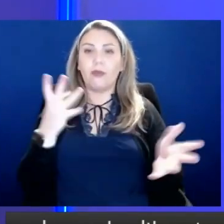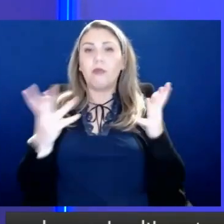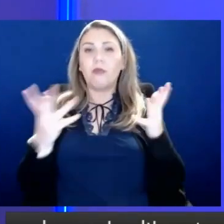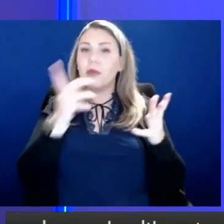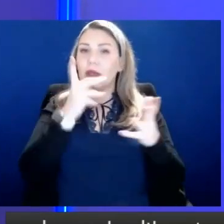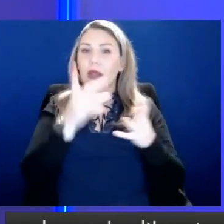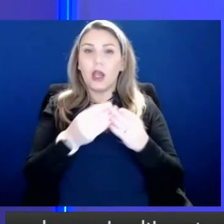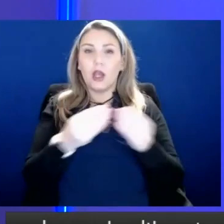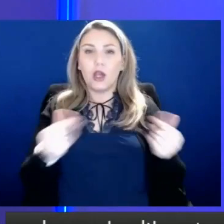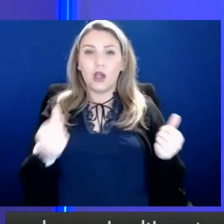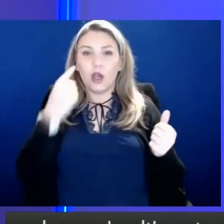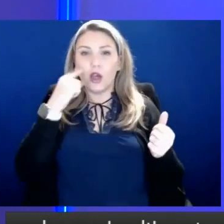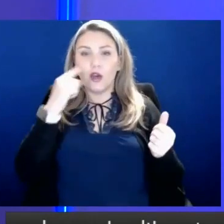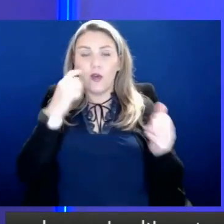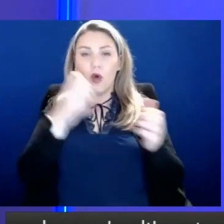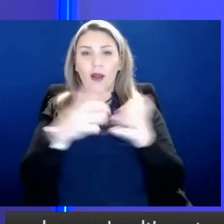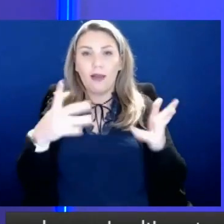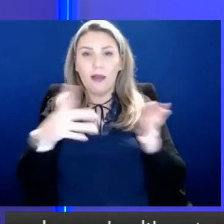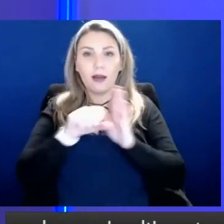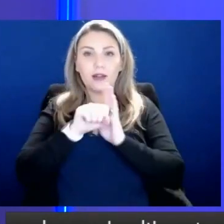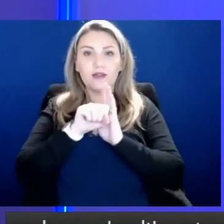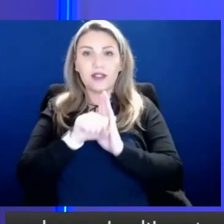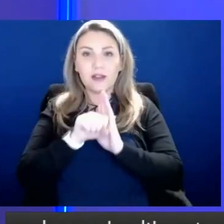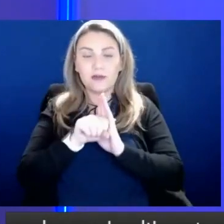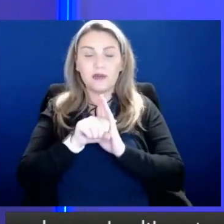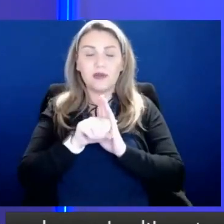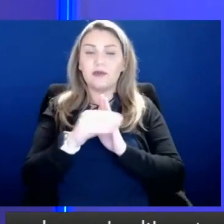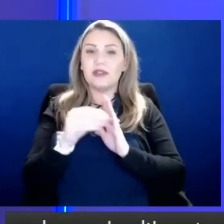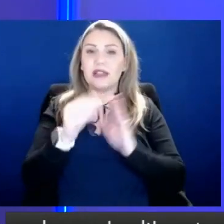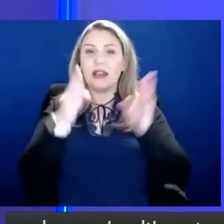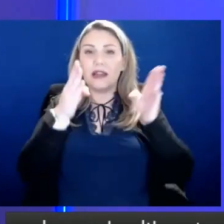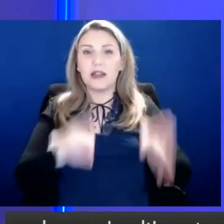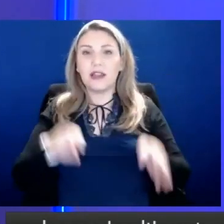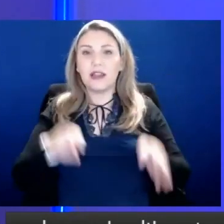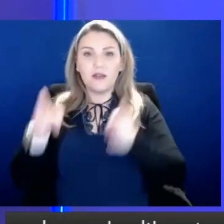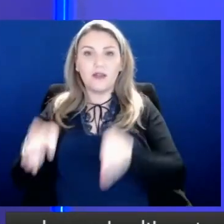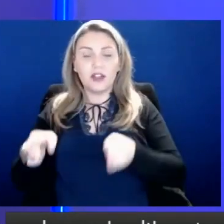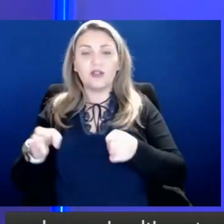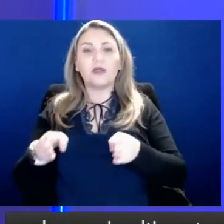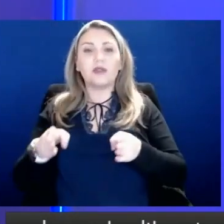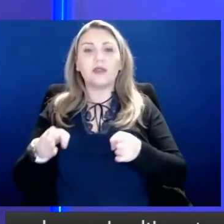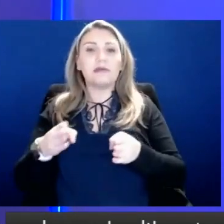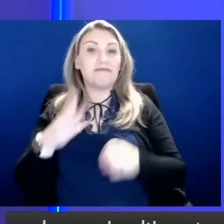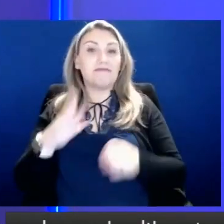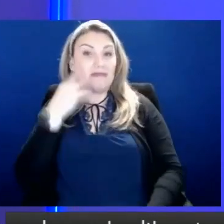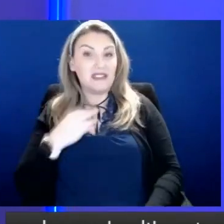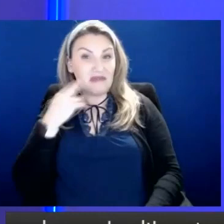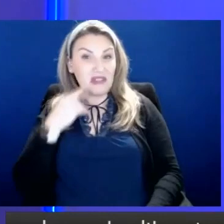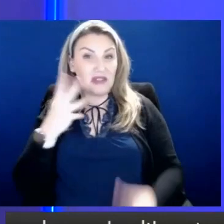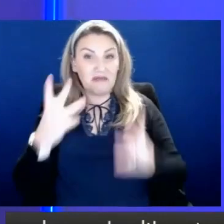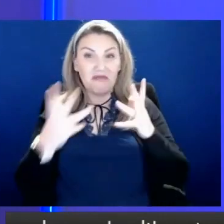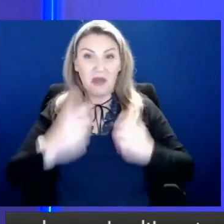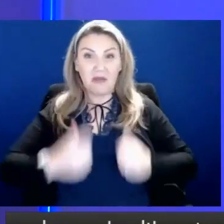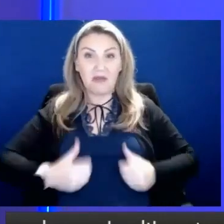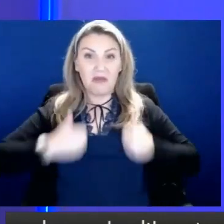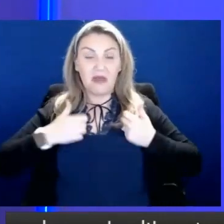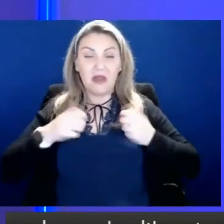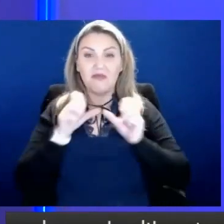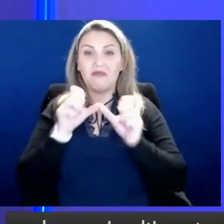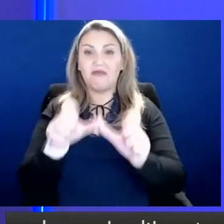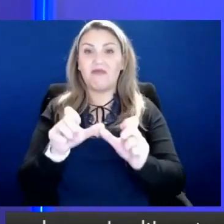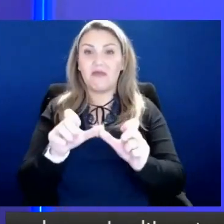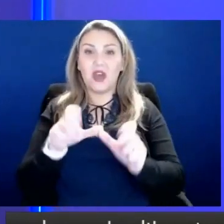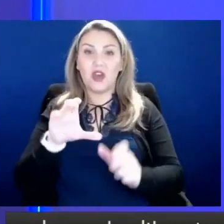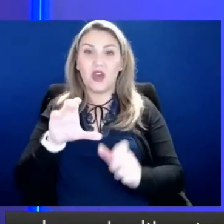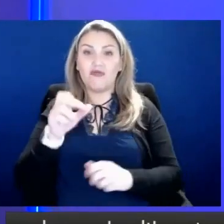a lot of the symptoms that individuals are experiencing. And so this may be a lifelong chronic thing, some of the symptoms. And so coping with